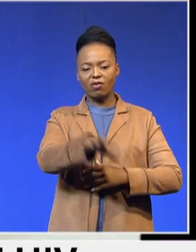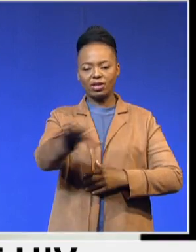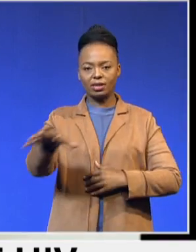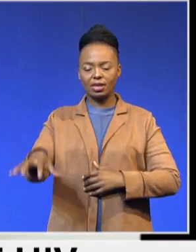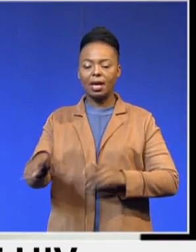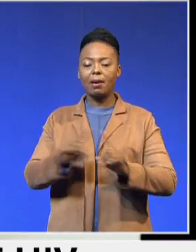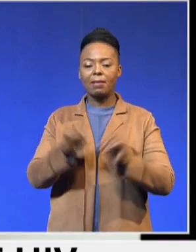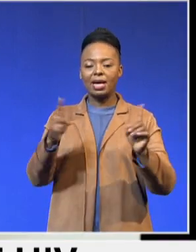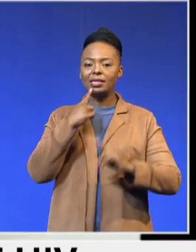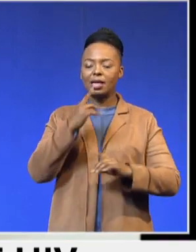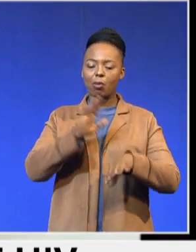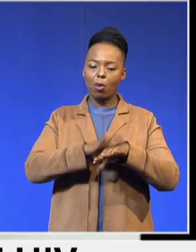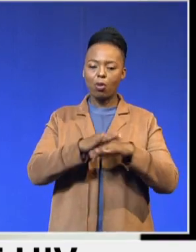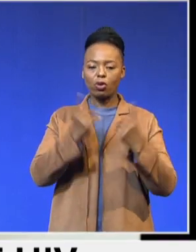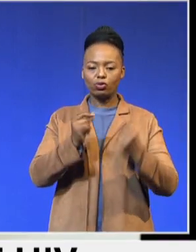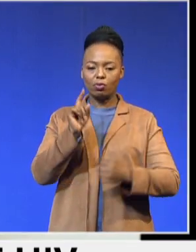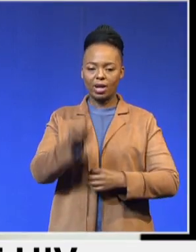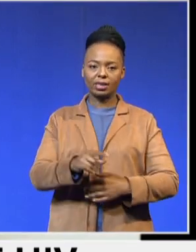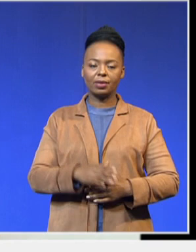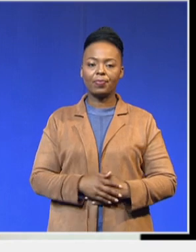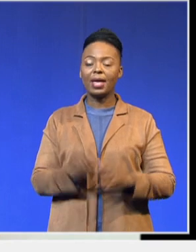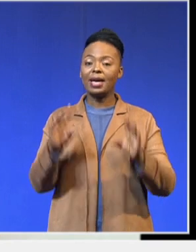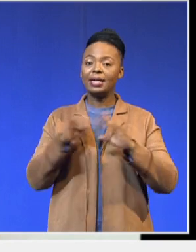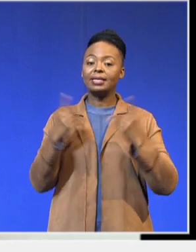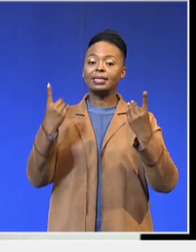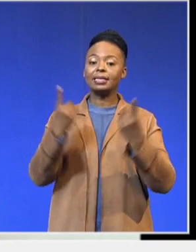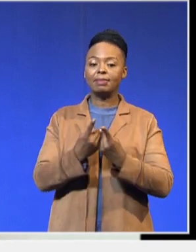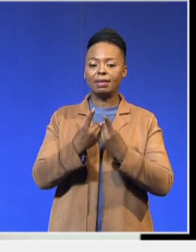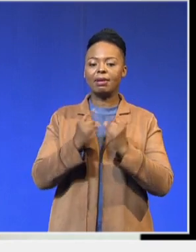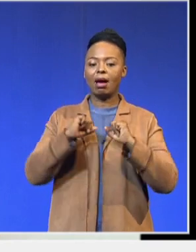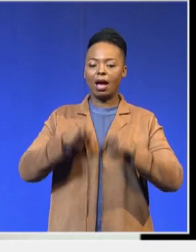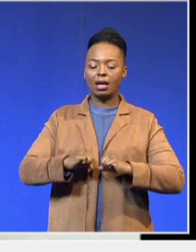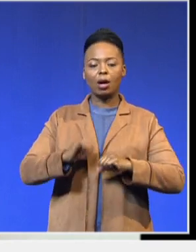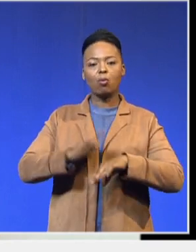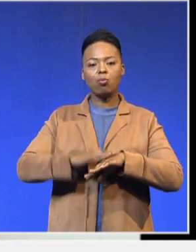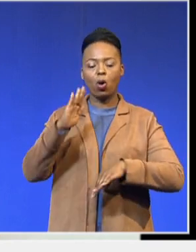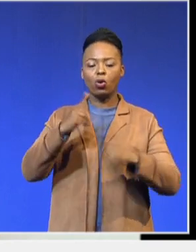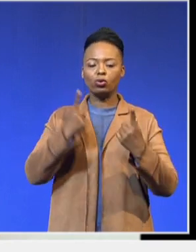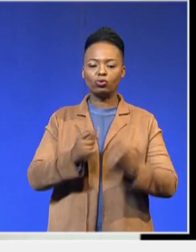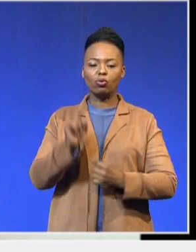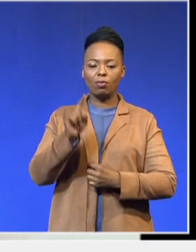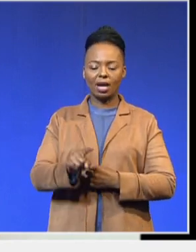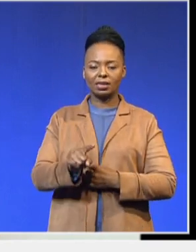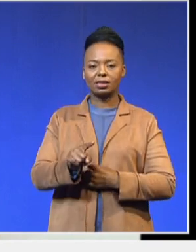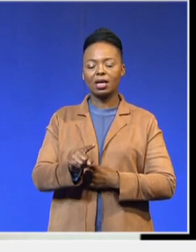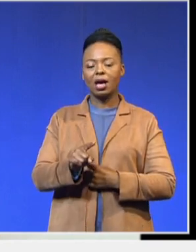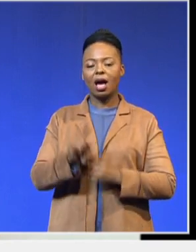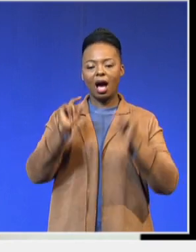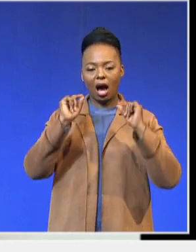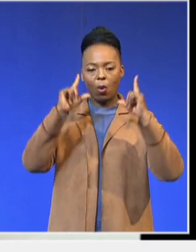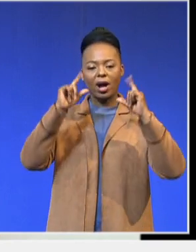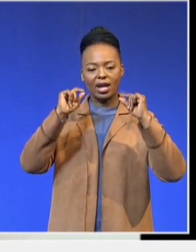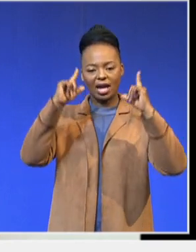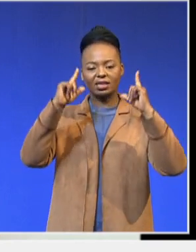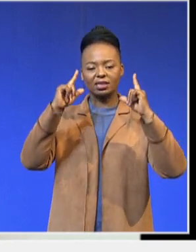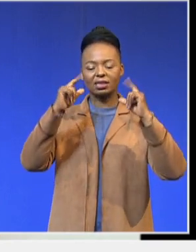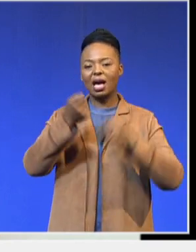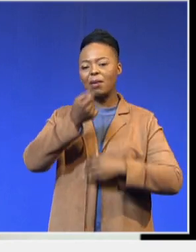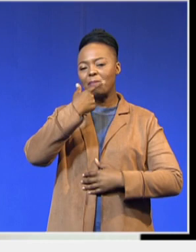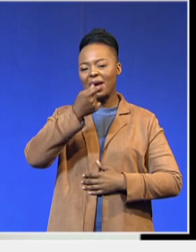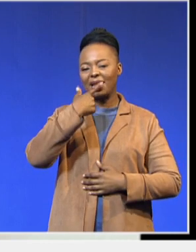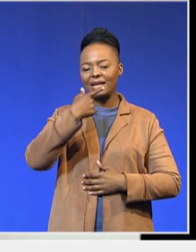done. The department agrees that there is still more that needs to be done to heighten awareness of the